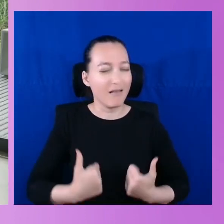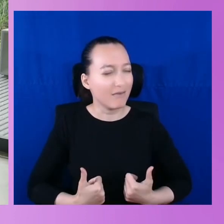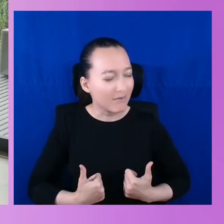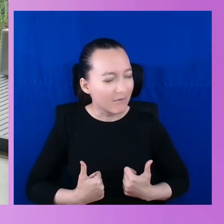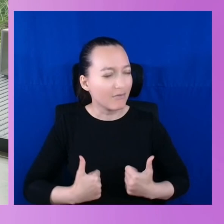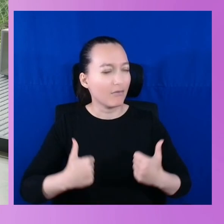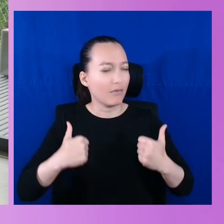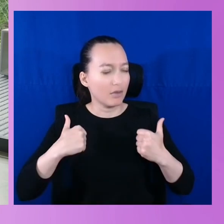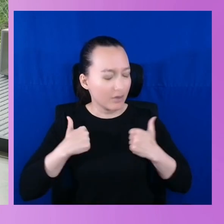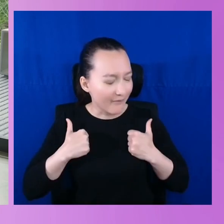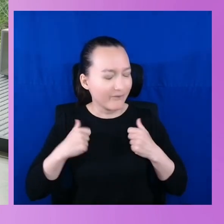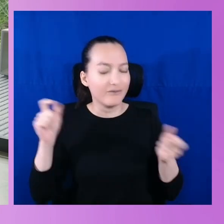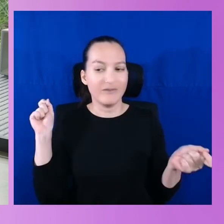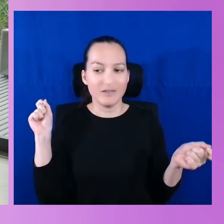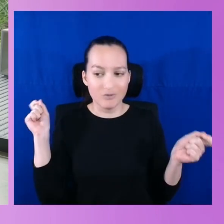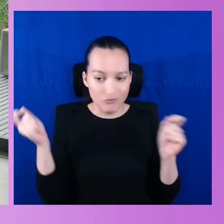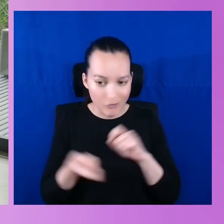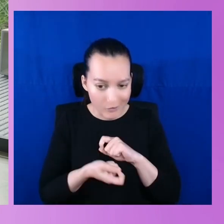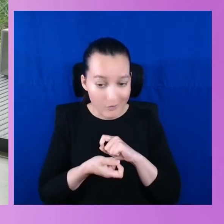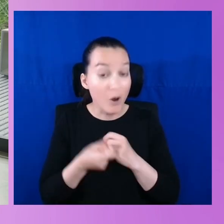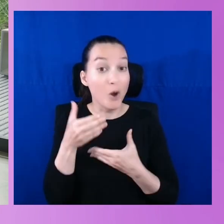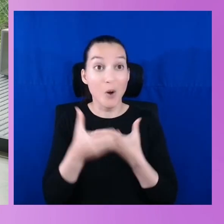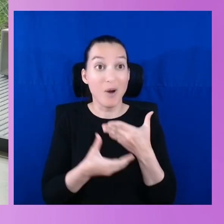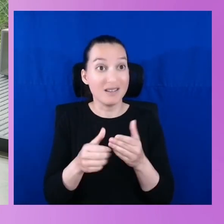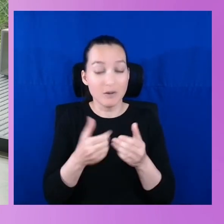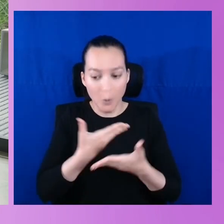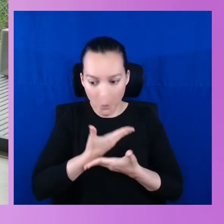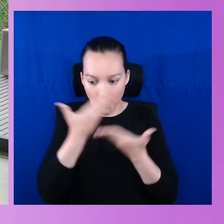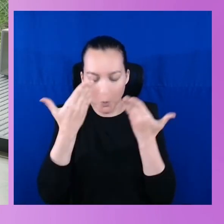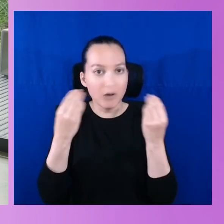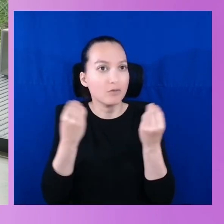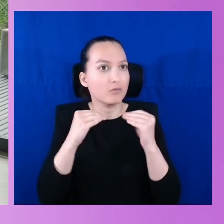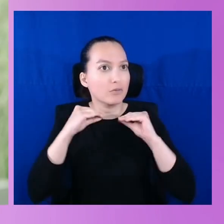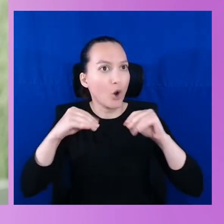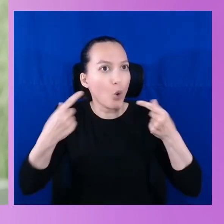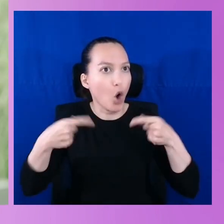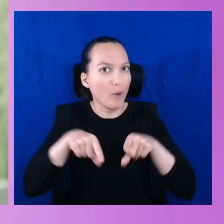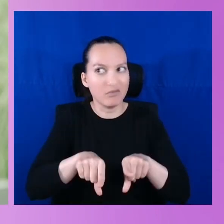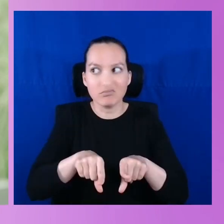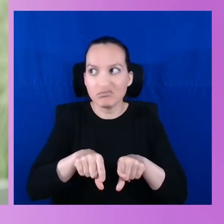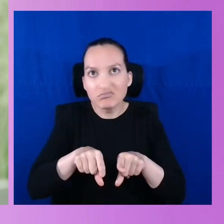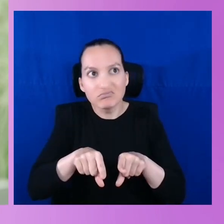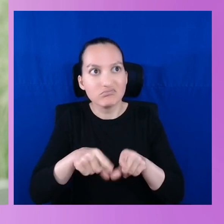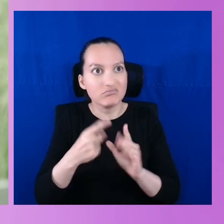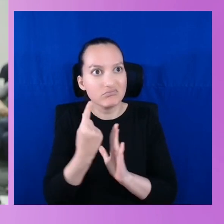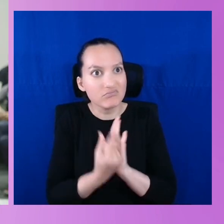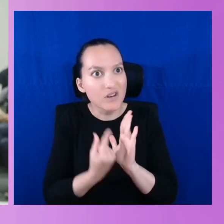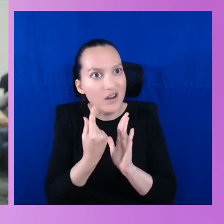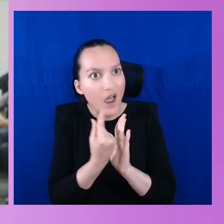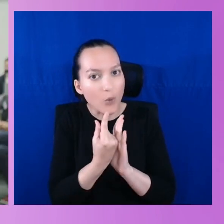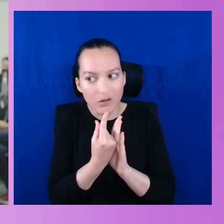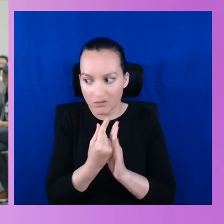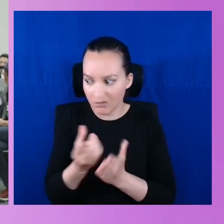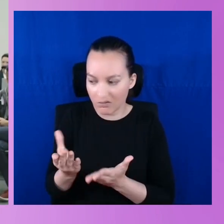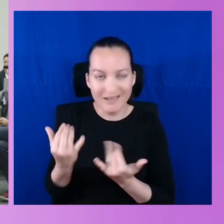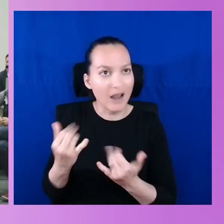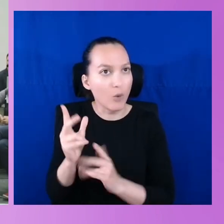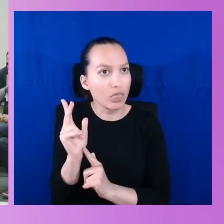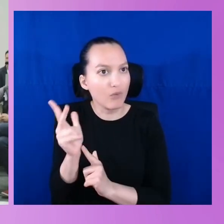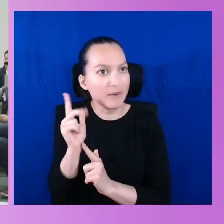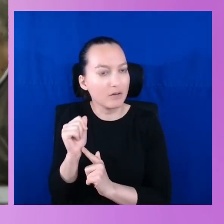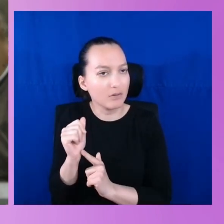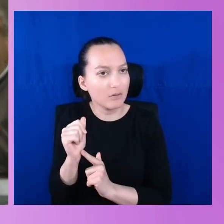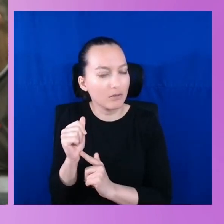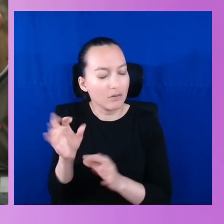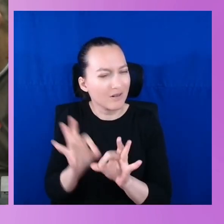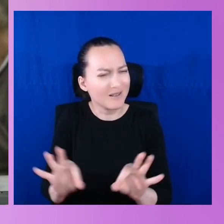life-changing. This process without Copilot usually takes an hour, but this took 3 minutes. It's important to give me the